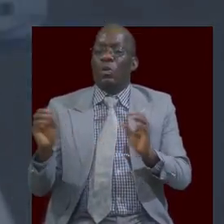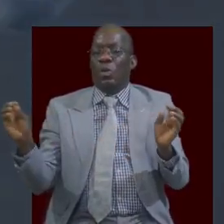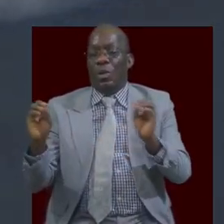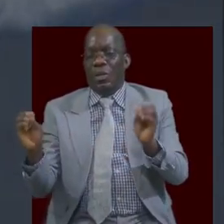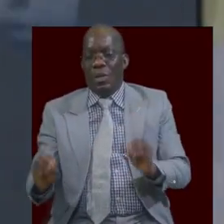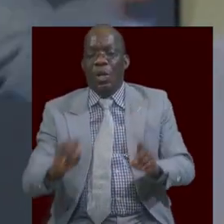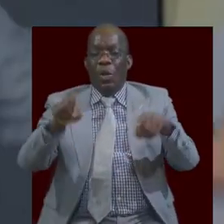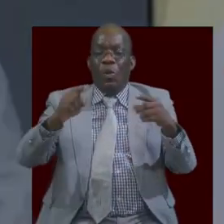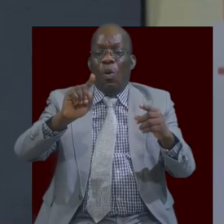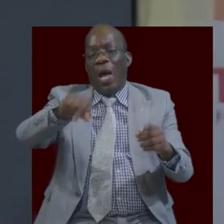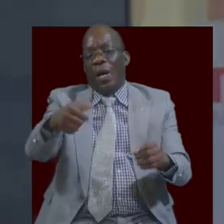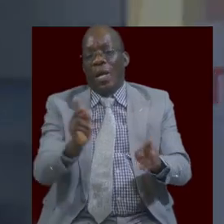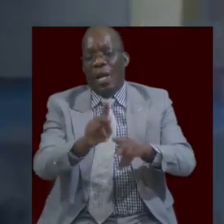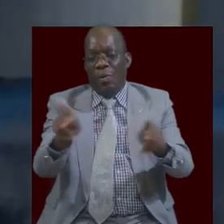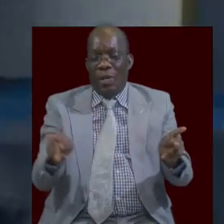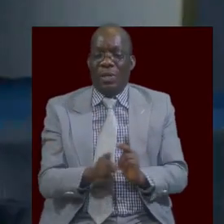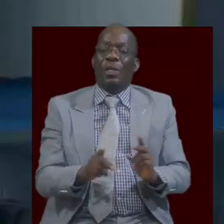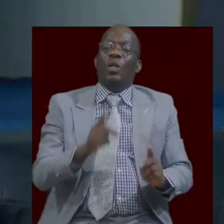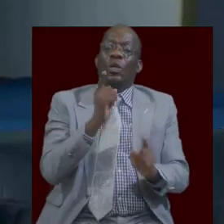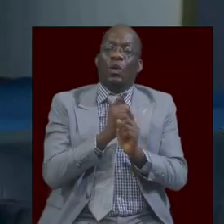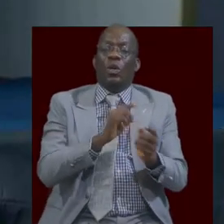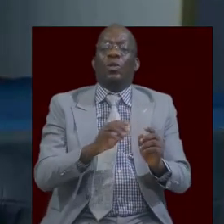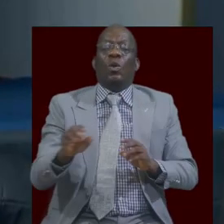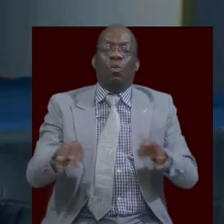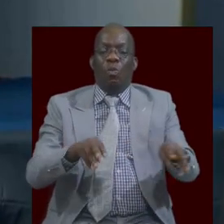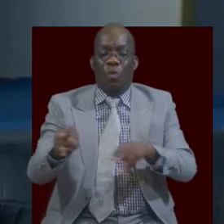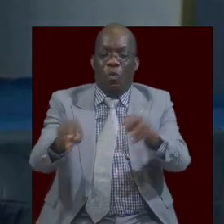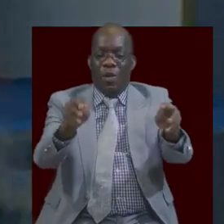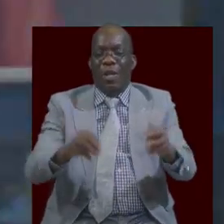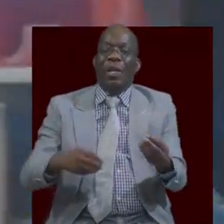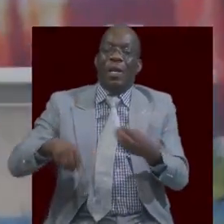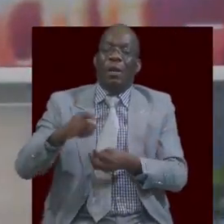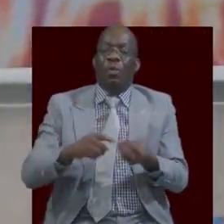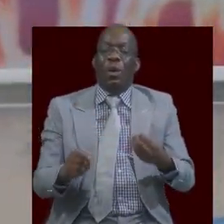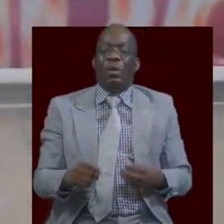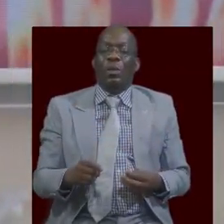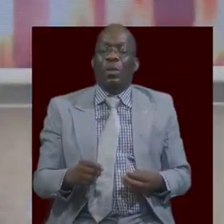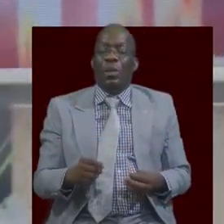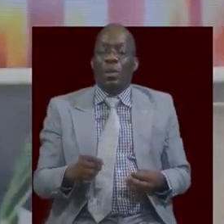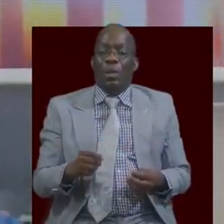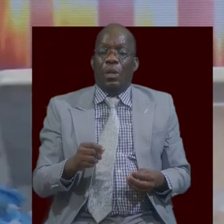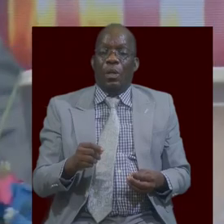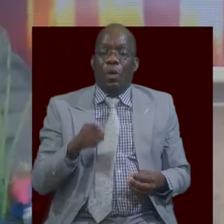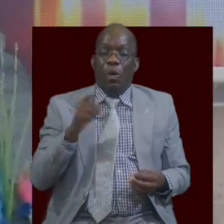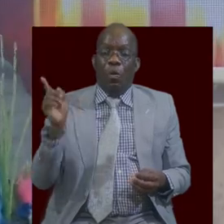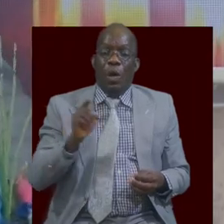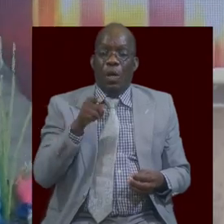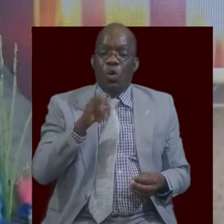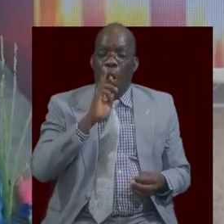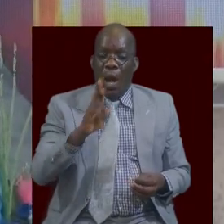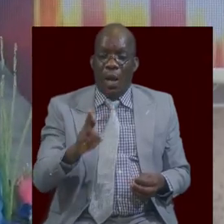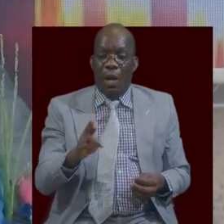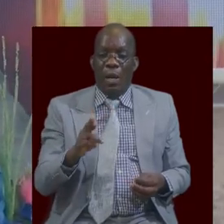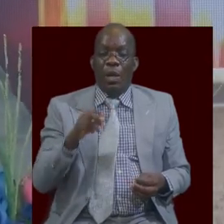Just vacillating, vacillating about and doing nothing. Where you are, you will be